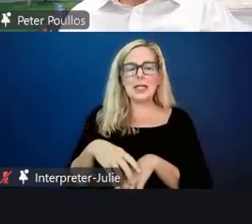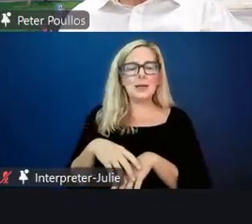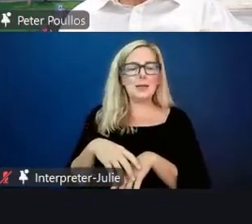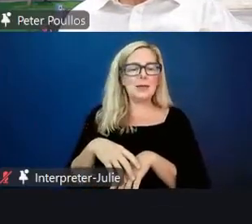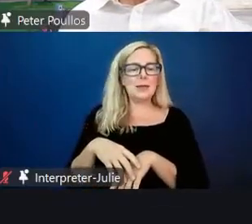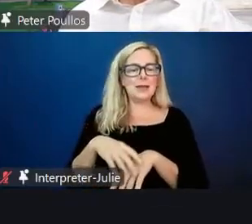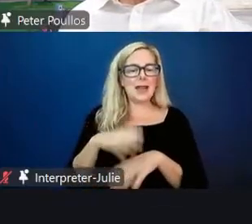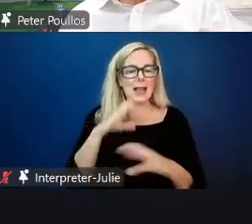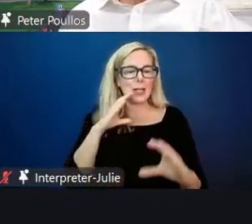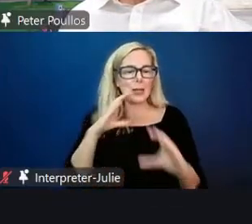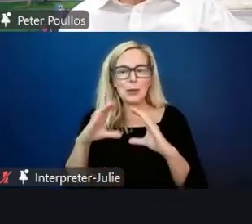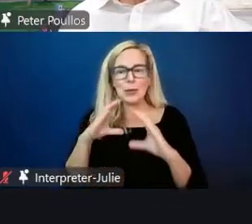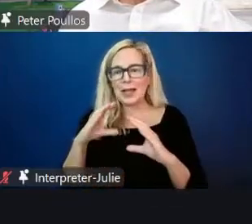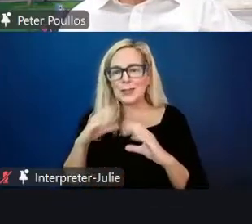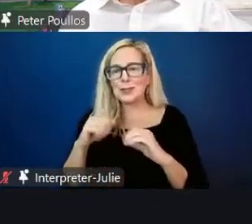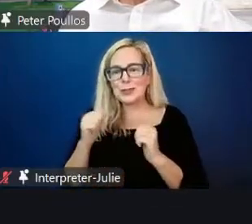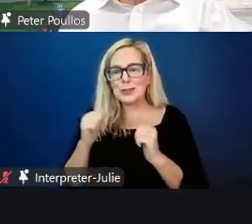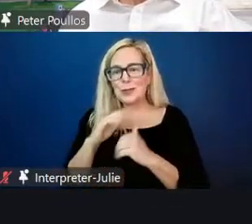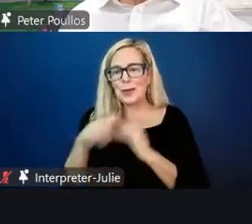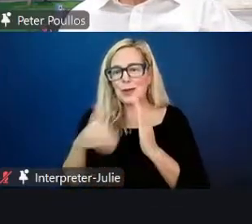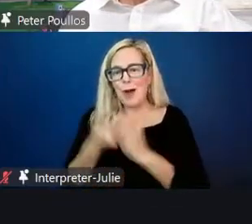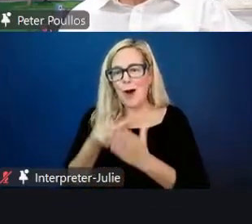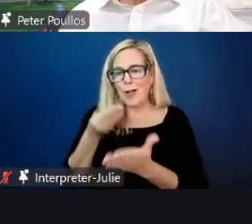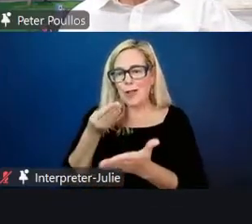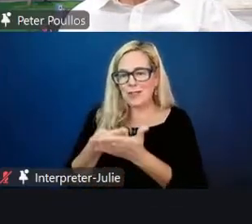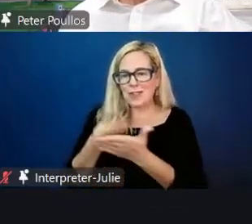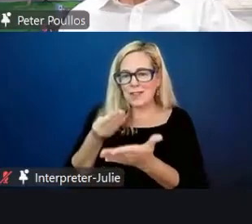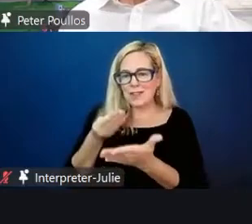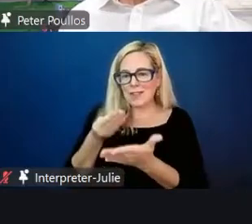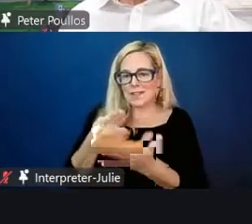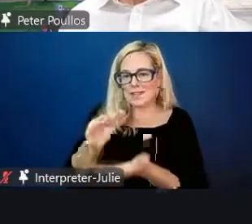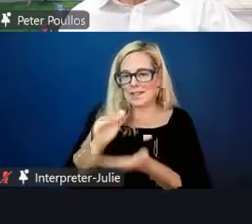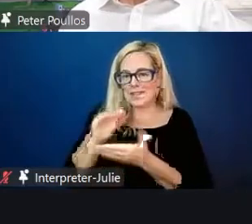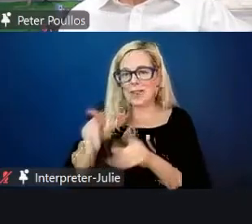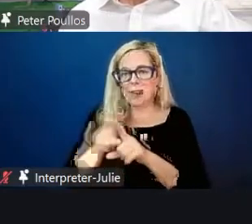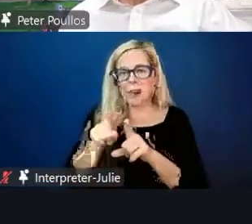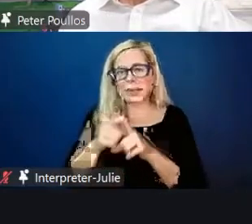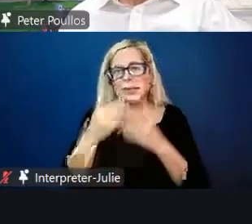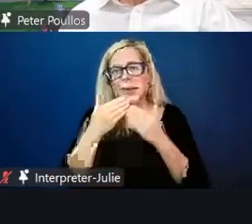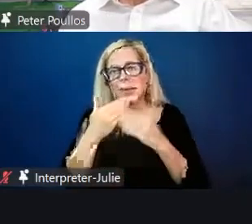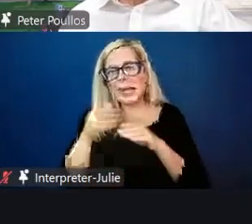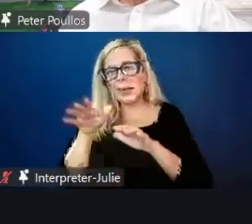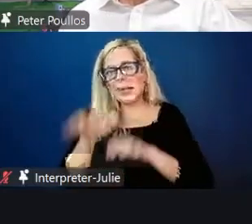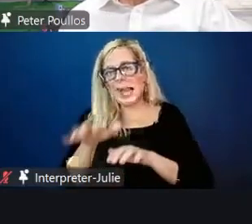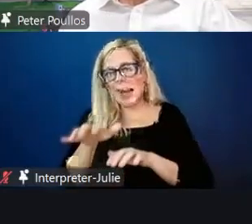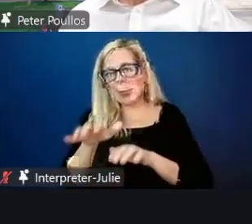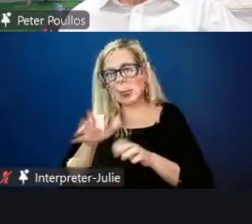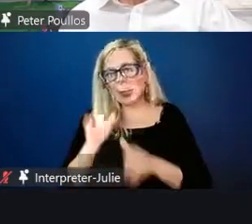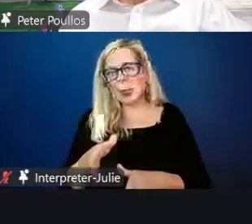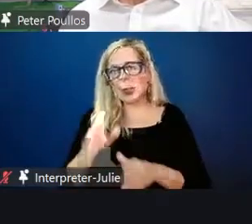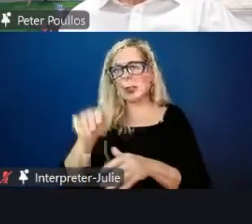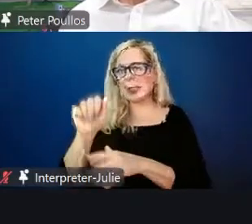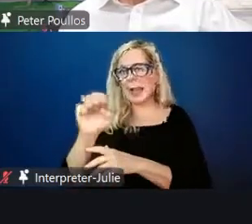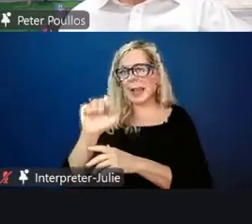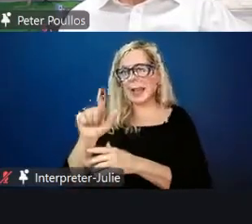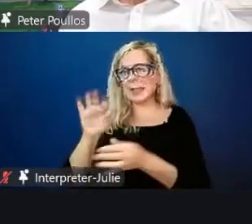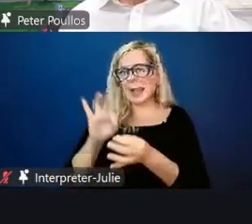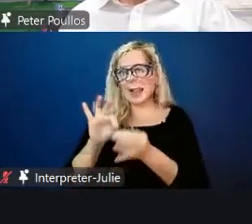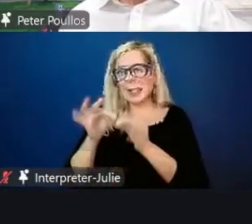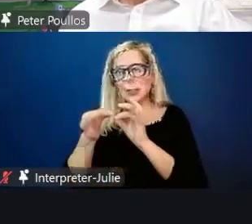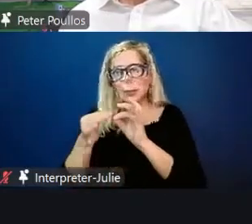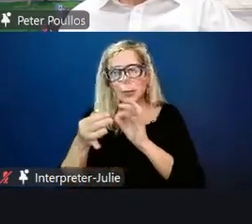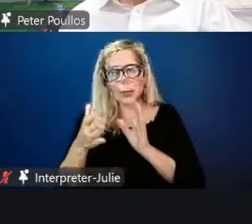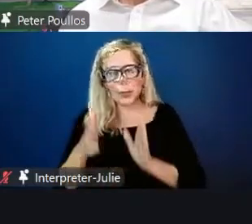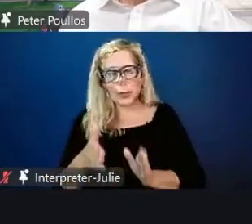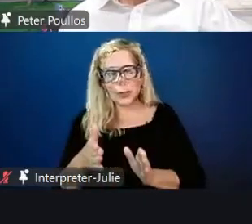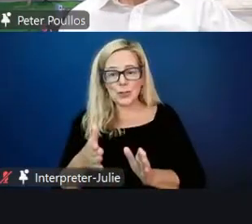and communications with all of our funding sources. Also, thank you to our captioners and ASL interpreters. Thank